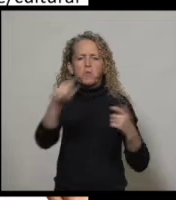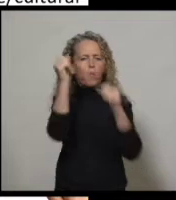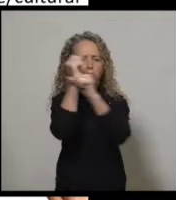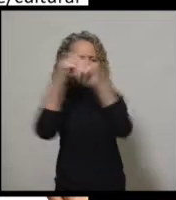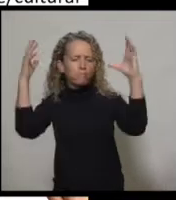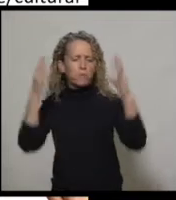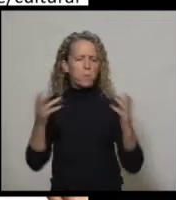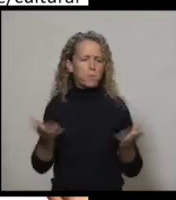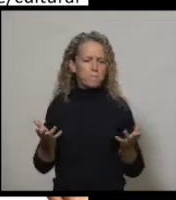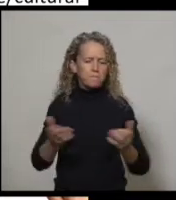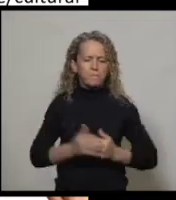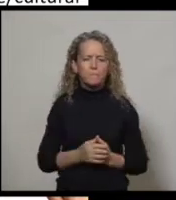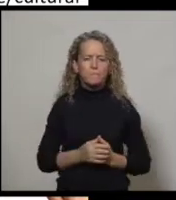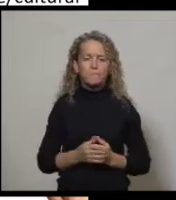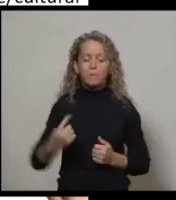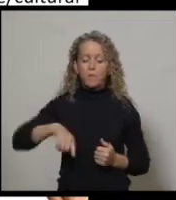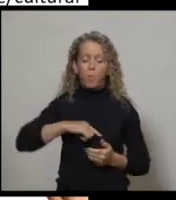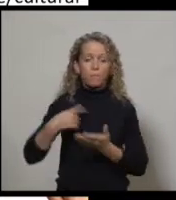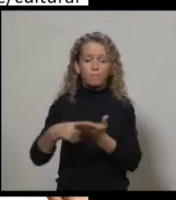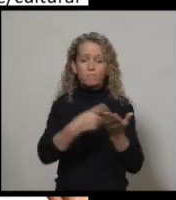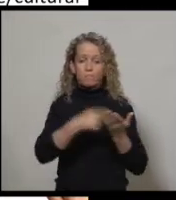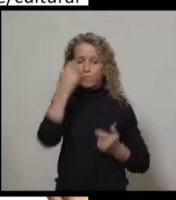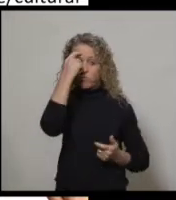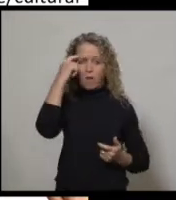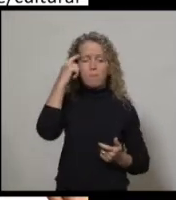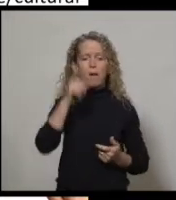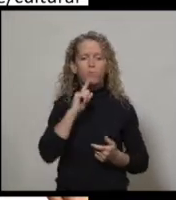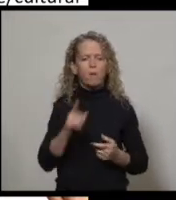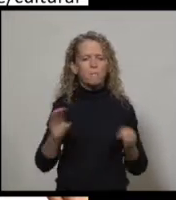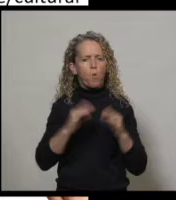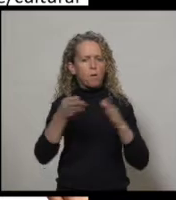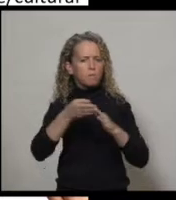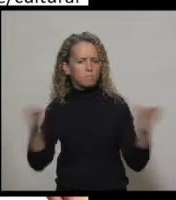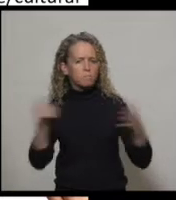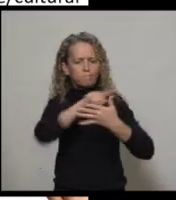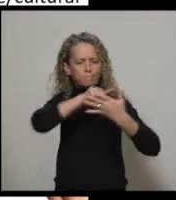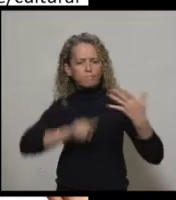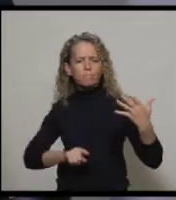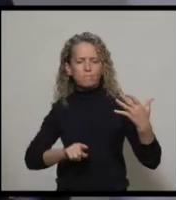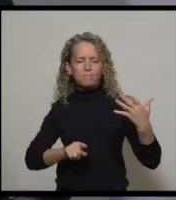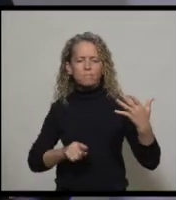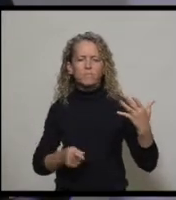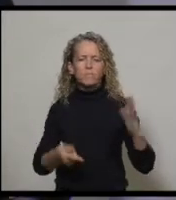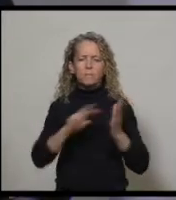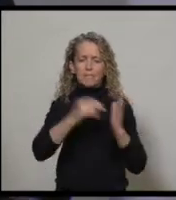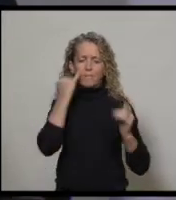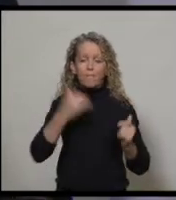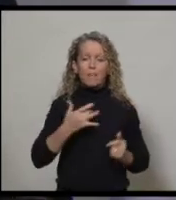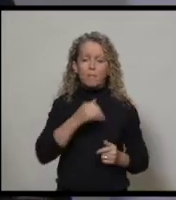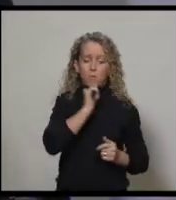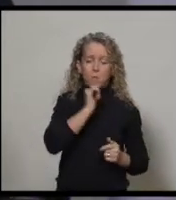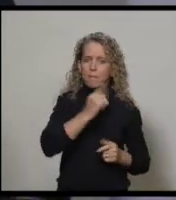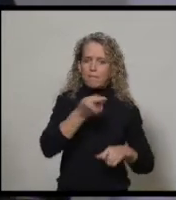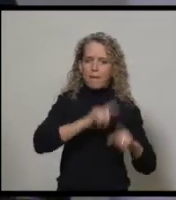So when we talk about trauma, we really use a broad definition. So we're really looking at trauma as being anything that overwhelms somebody's capacity to cope.